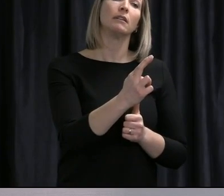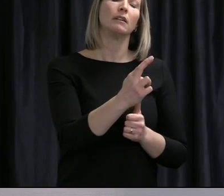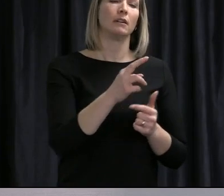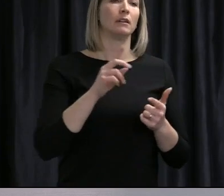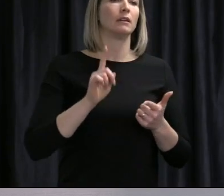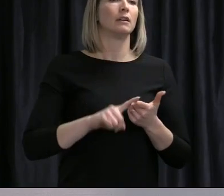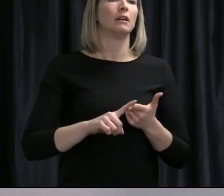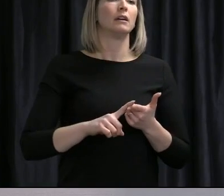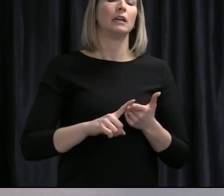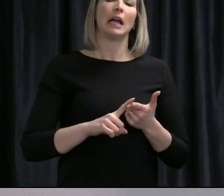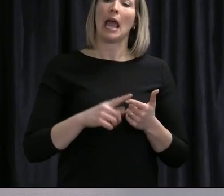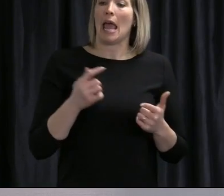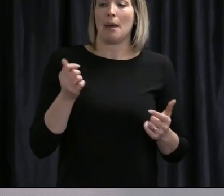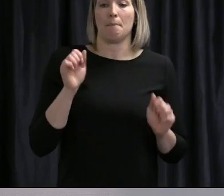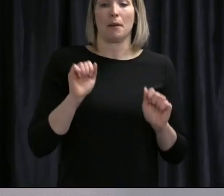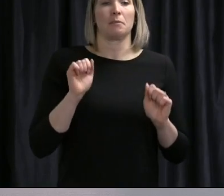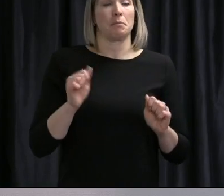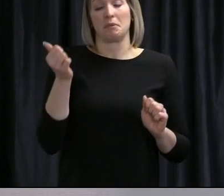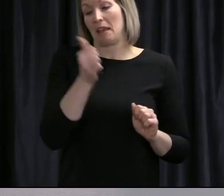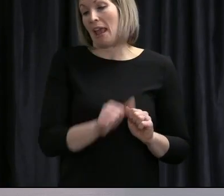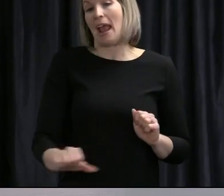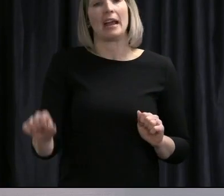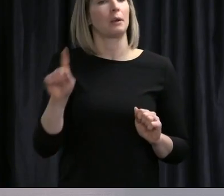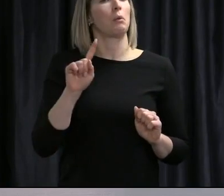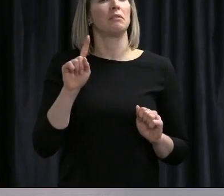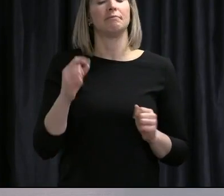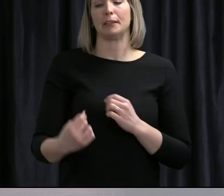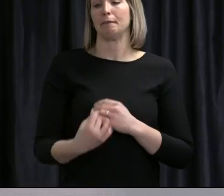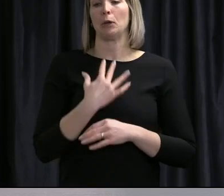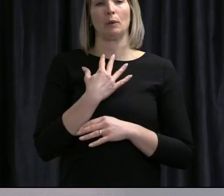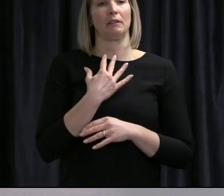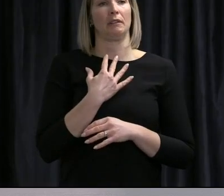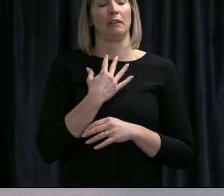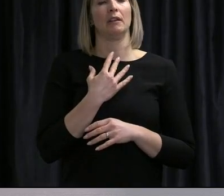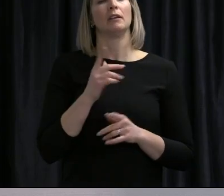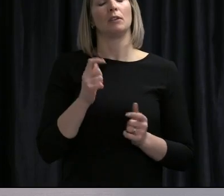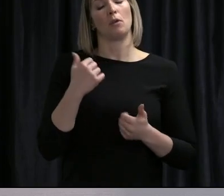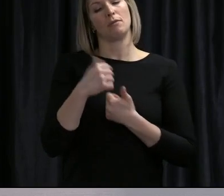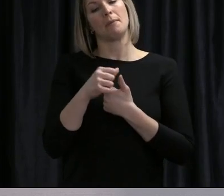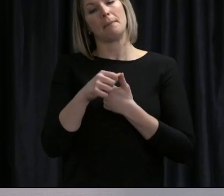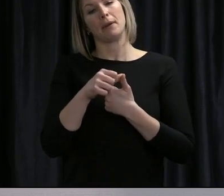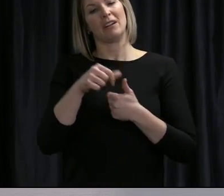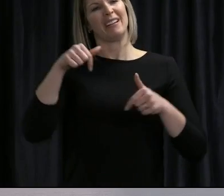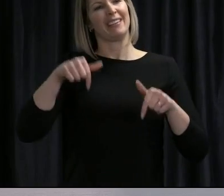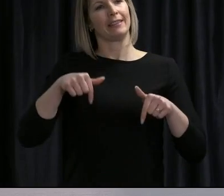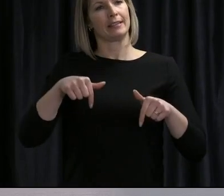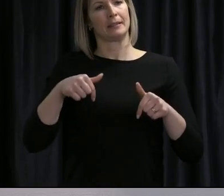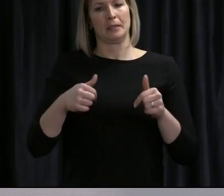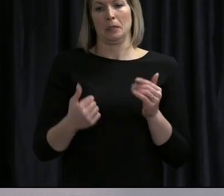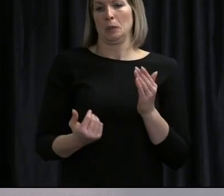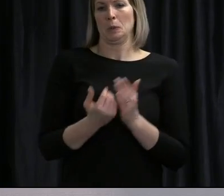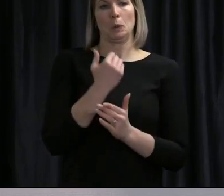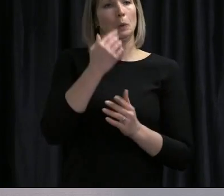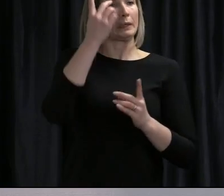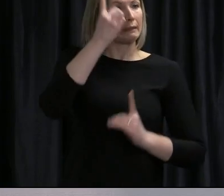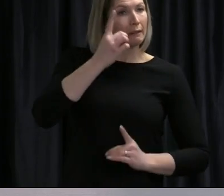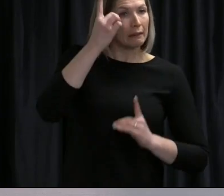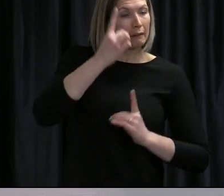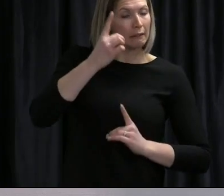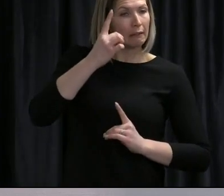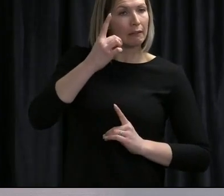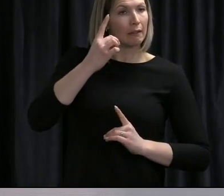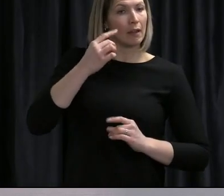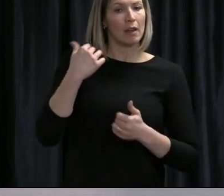making sure that this could be any one of us at any particular point in time. This is an evolving situation. Where we were on